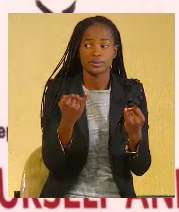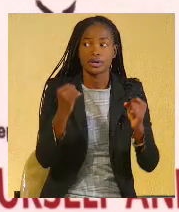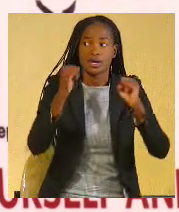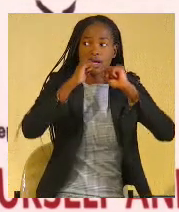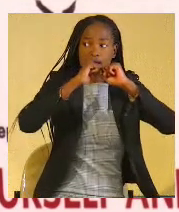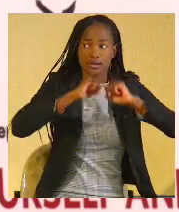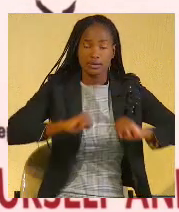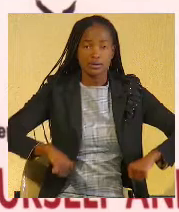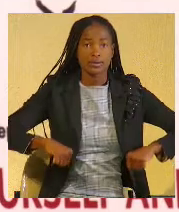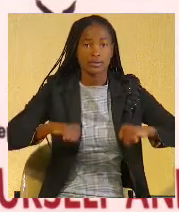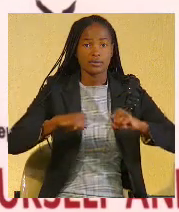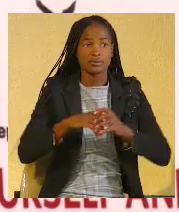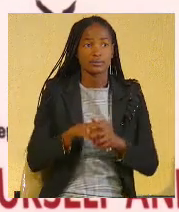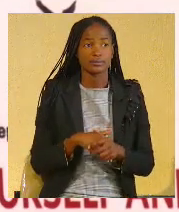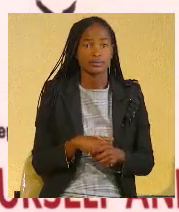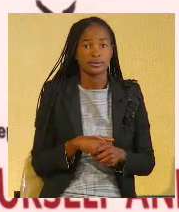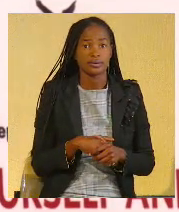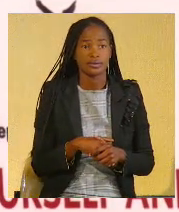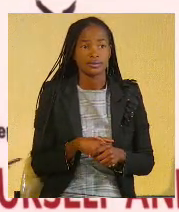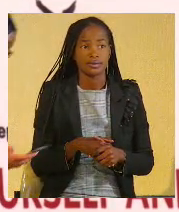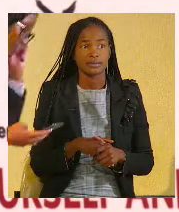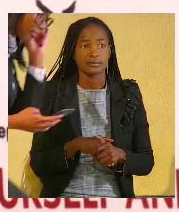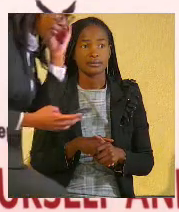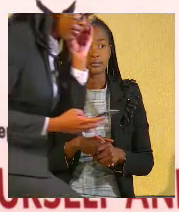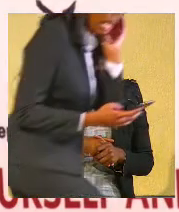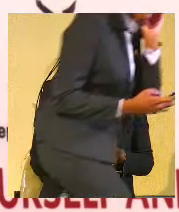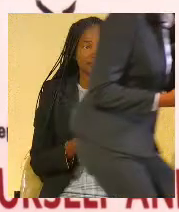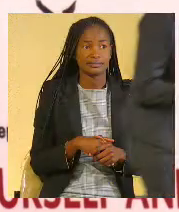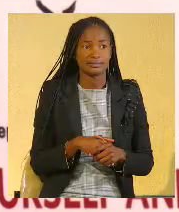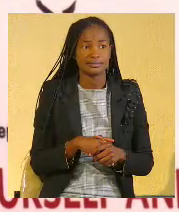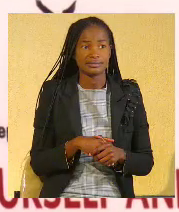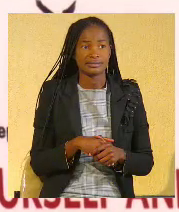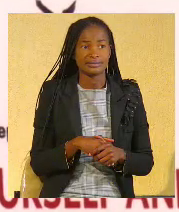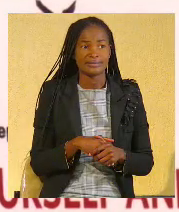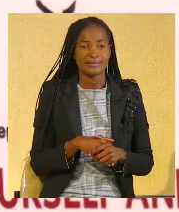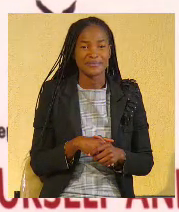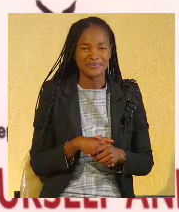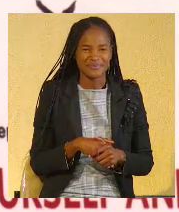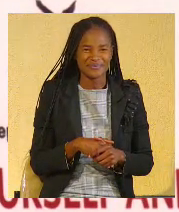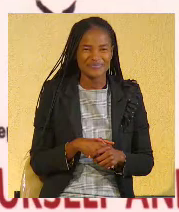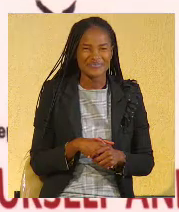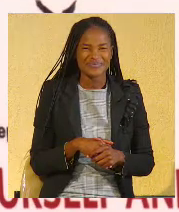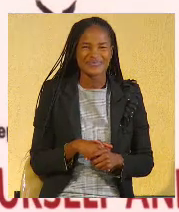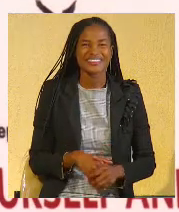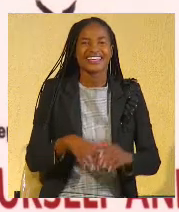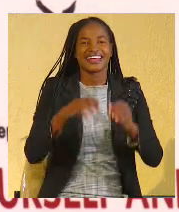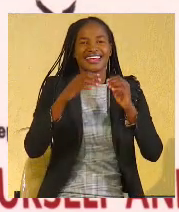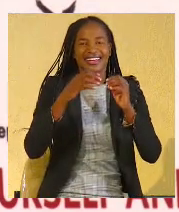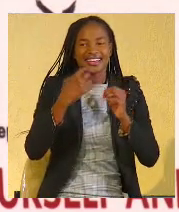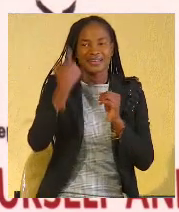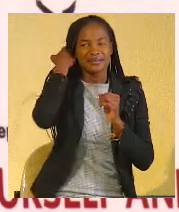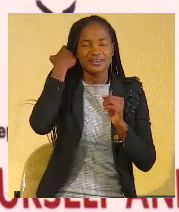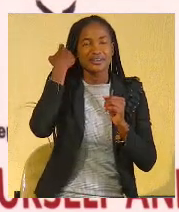decision taken by Cabinet at its meeting held on the 27th